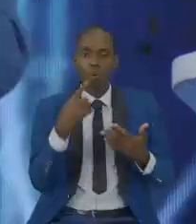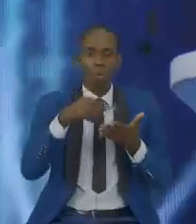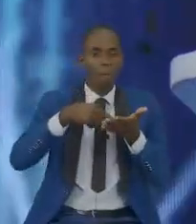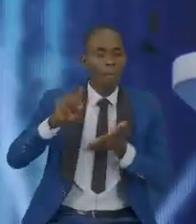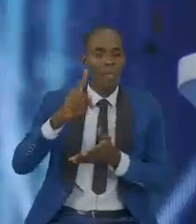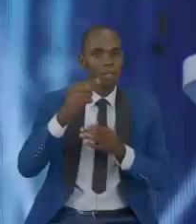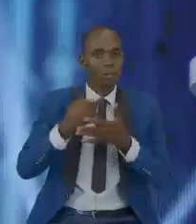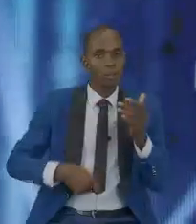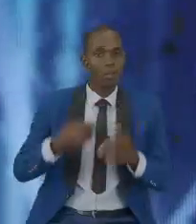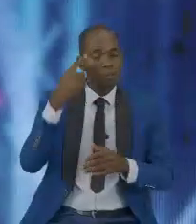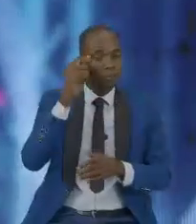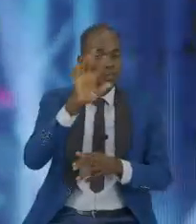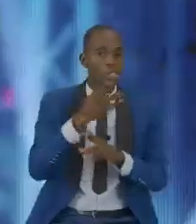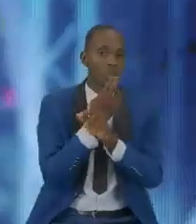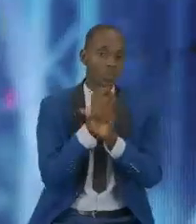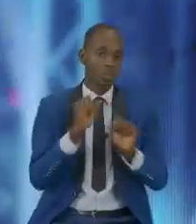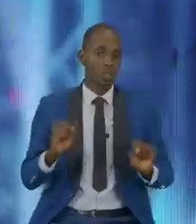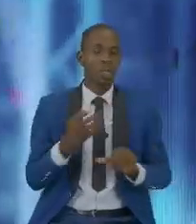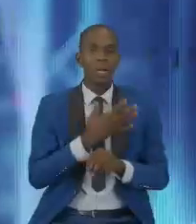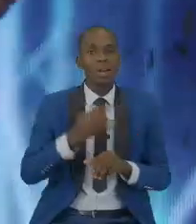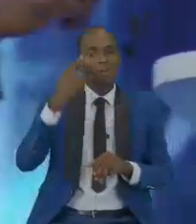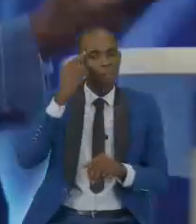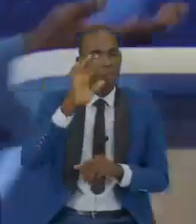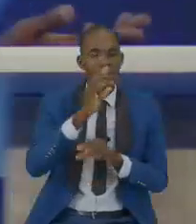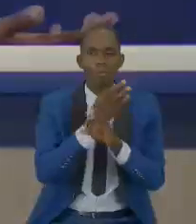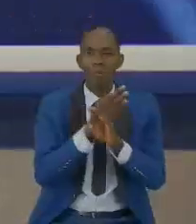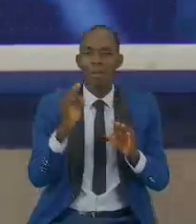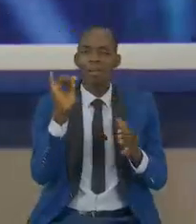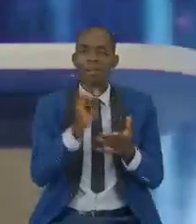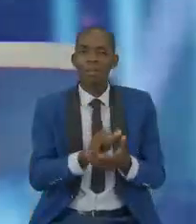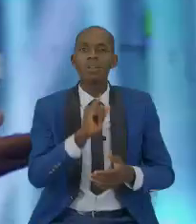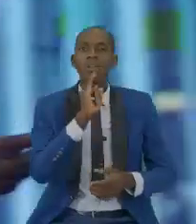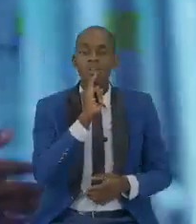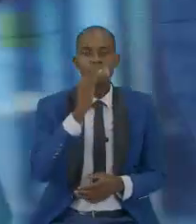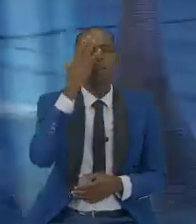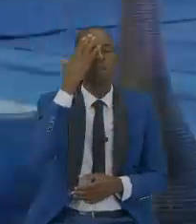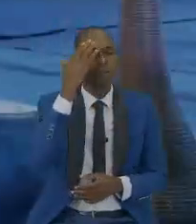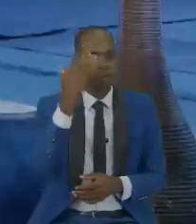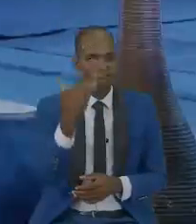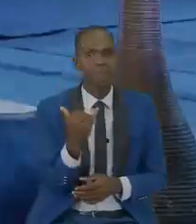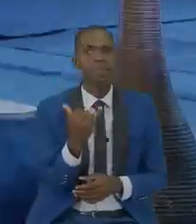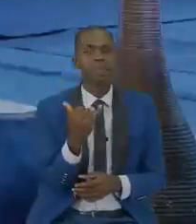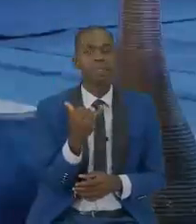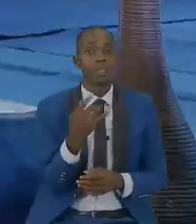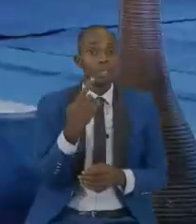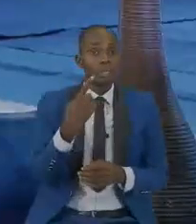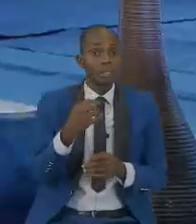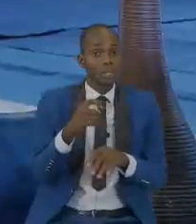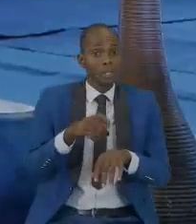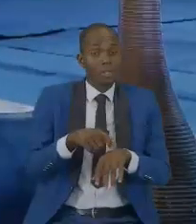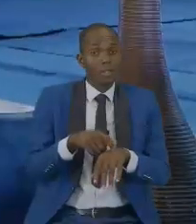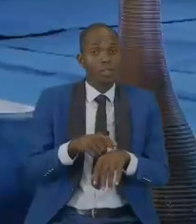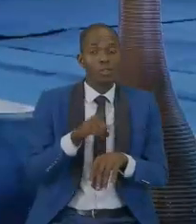your redemption and for your freedom. That's why the time you have